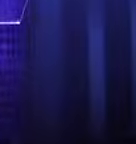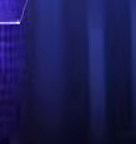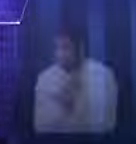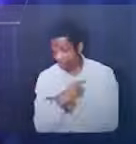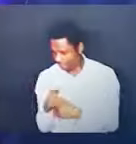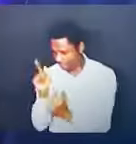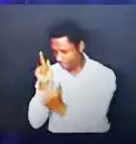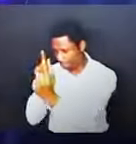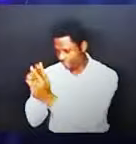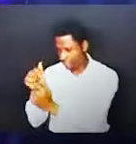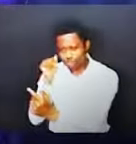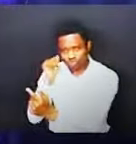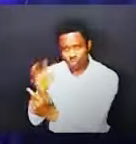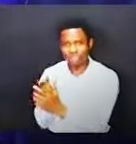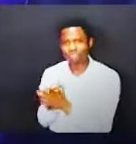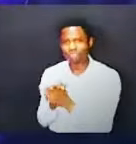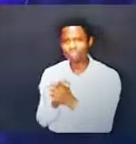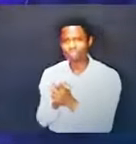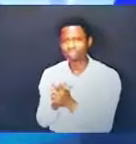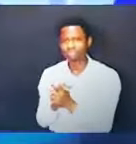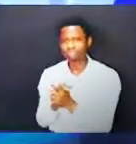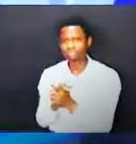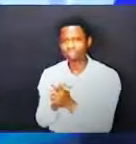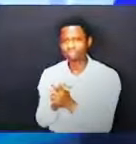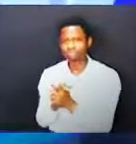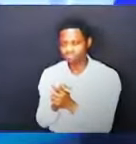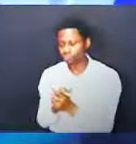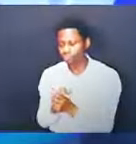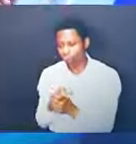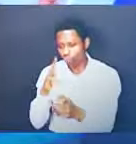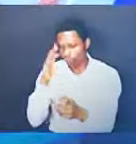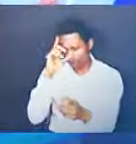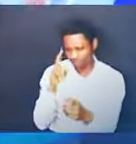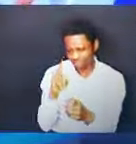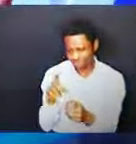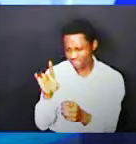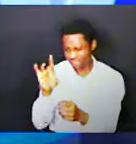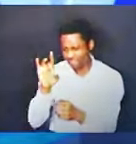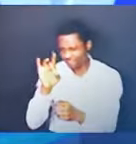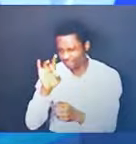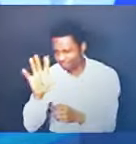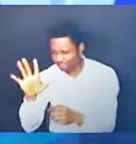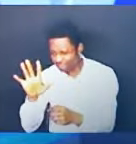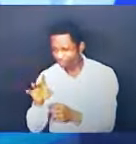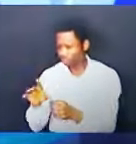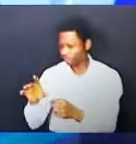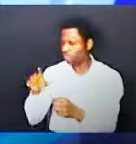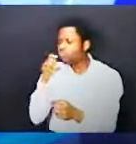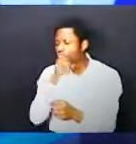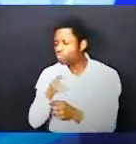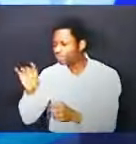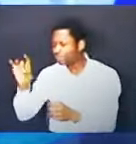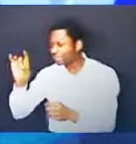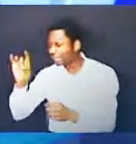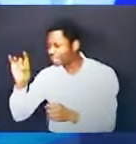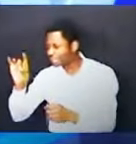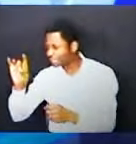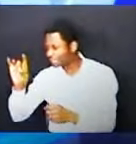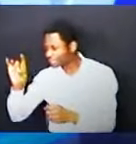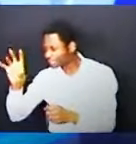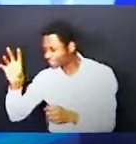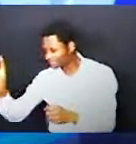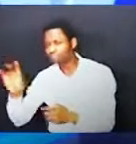years, and the other one is 87. And then I was telling them how God has sustained their